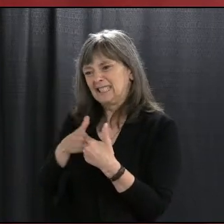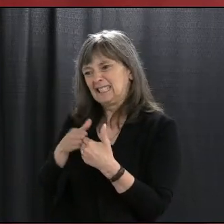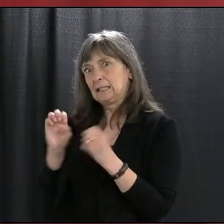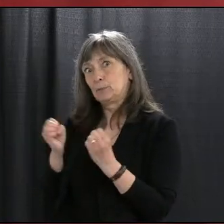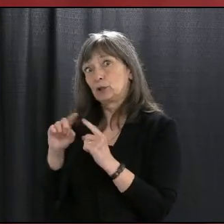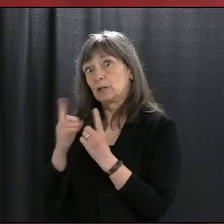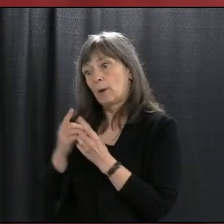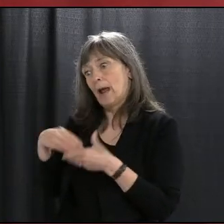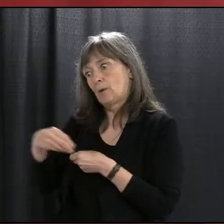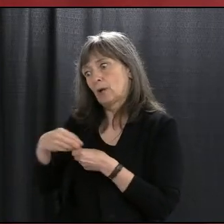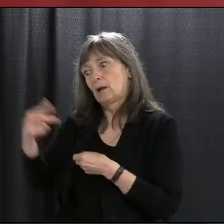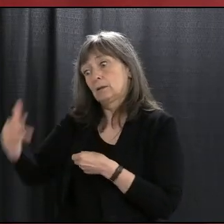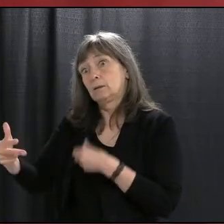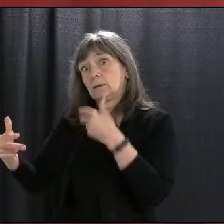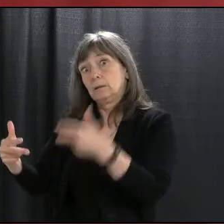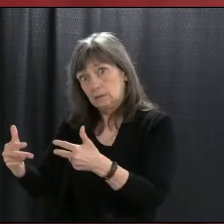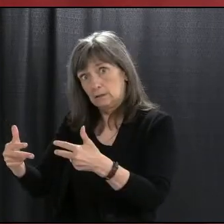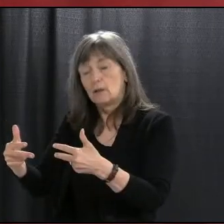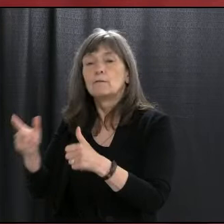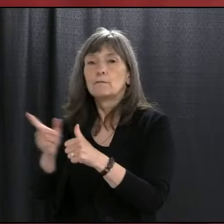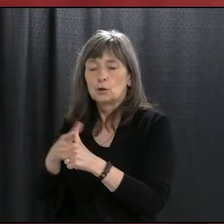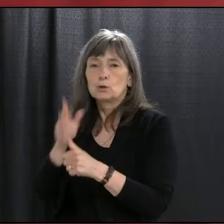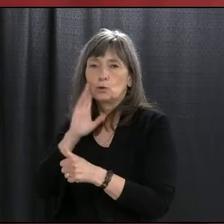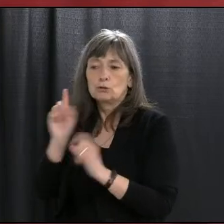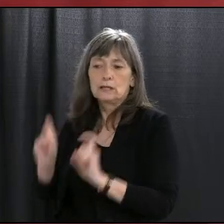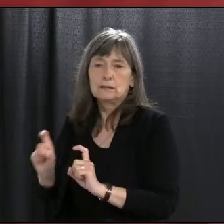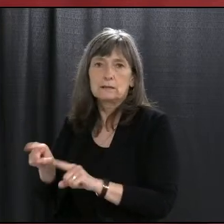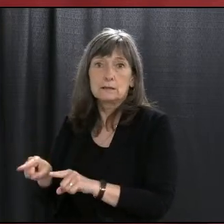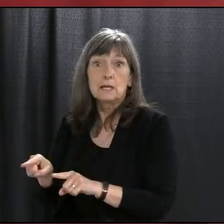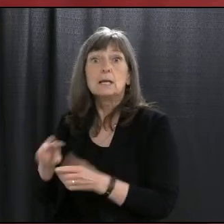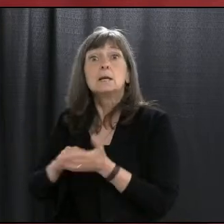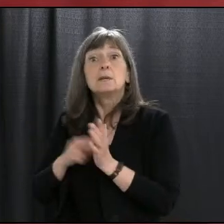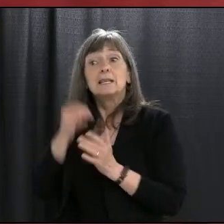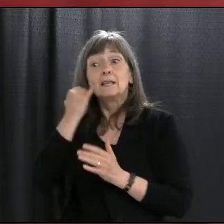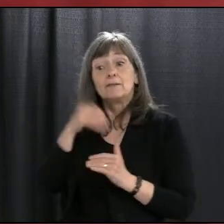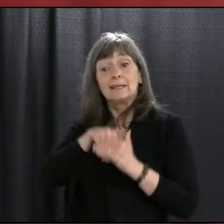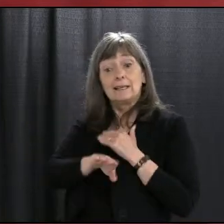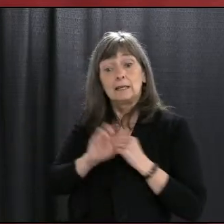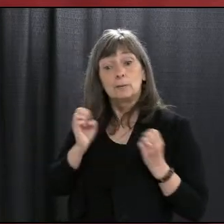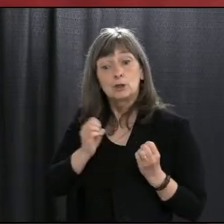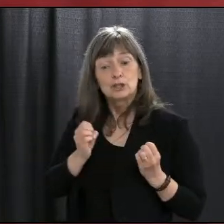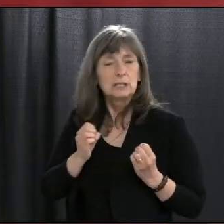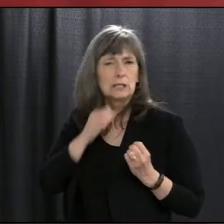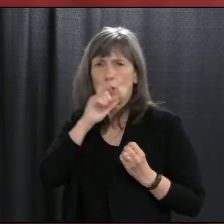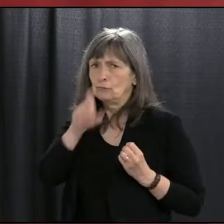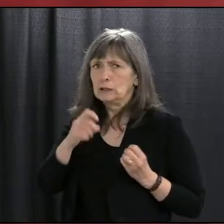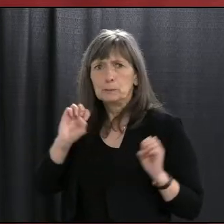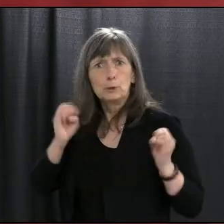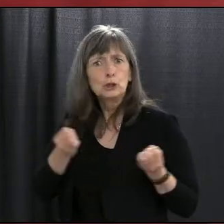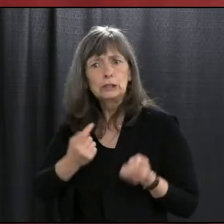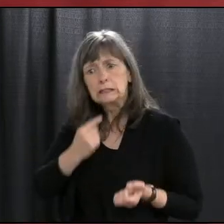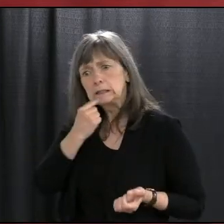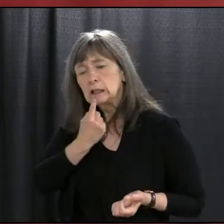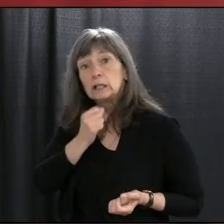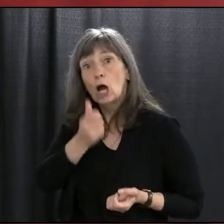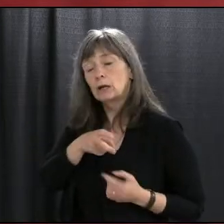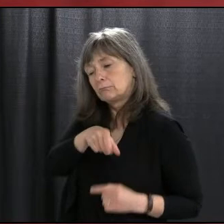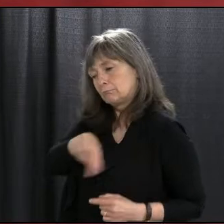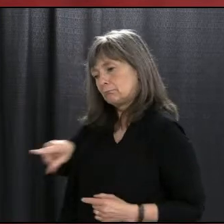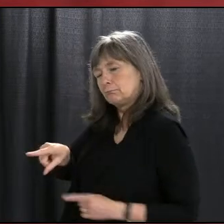departments. These locations will be used to redirect patients from the emergency departments who do not require emergency care.